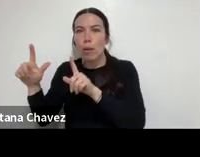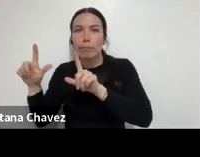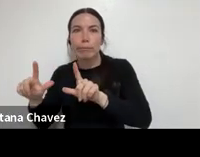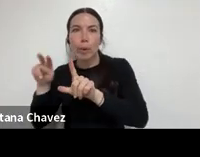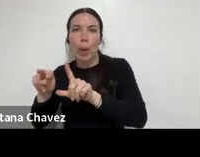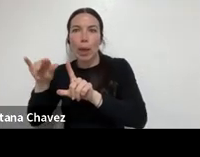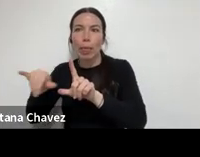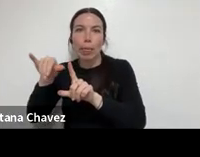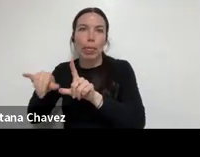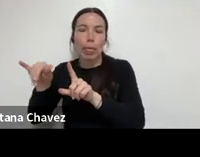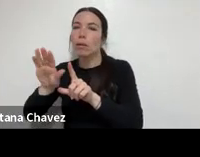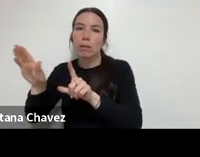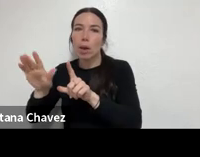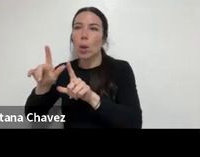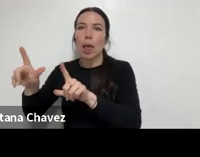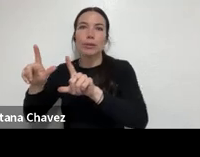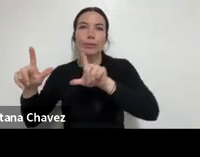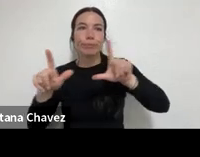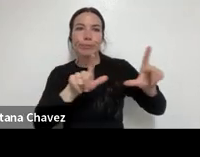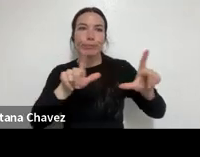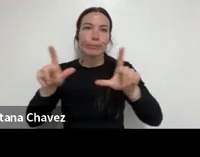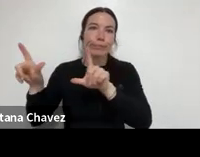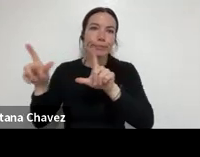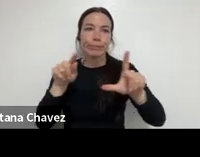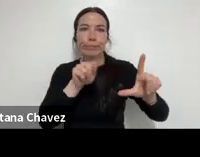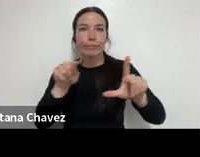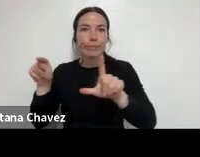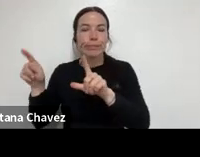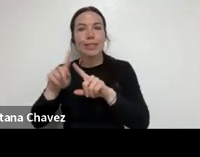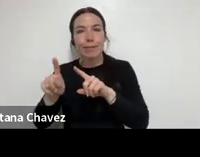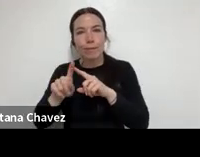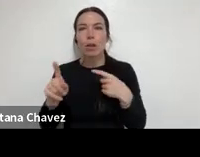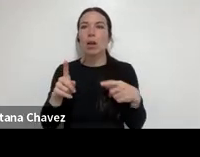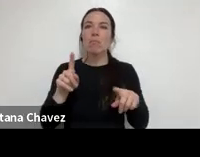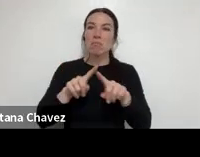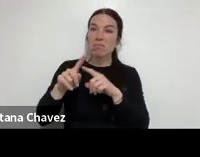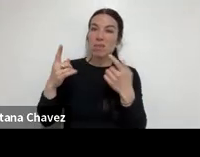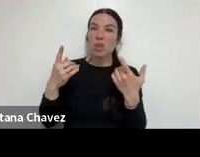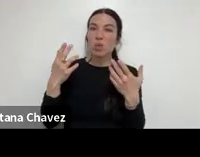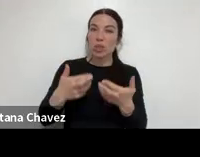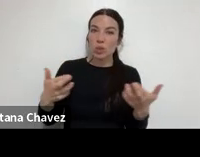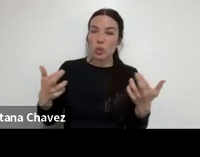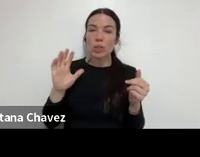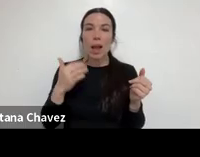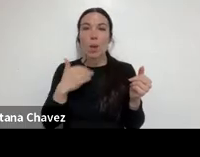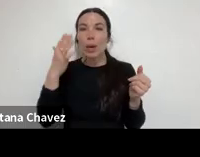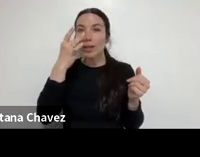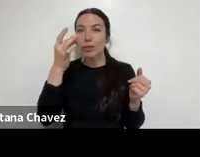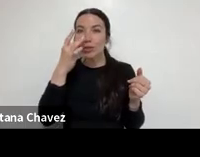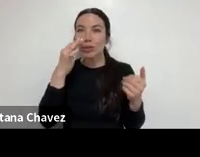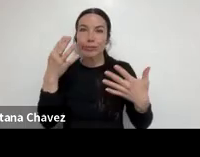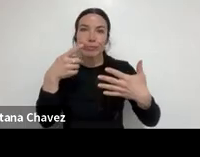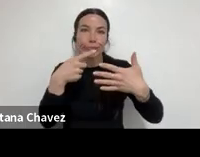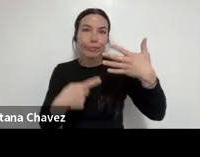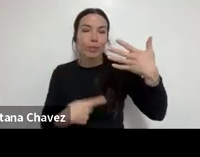like to share all the resources that we have here and all of our interests with all of our